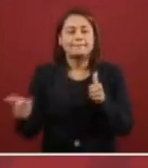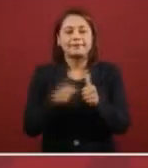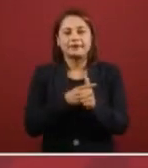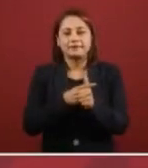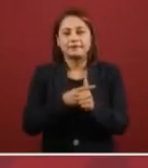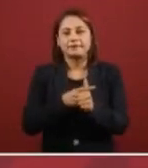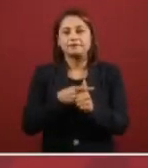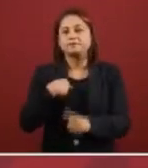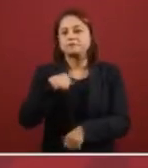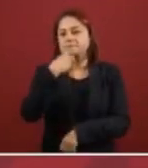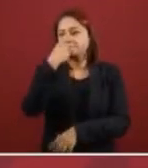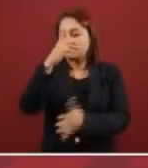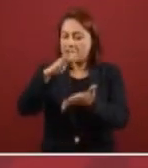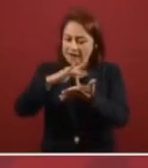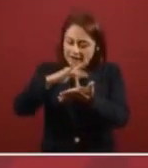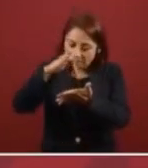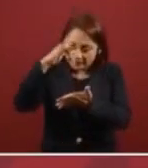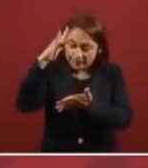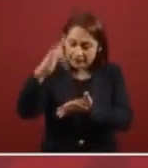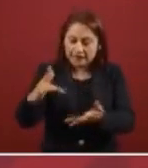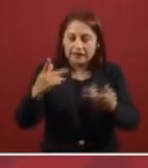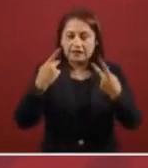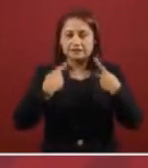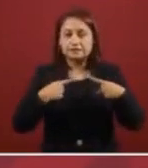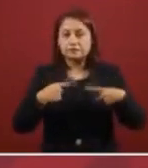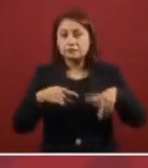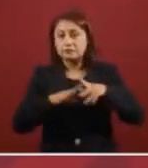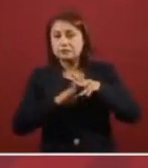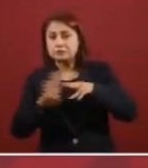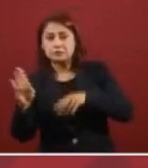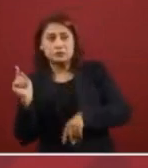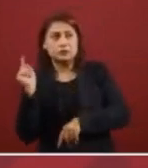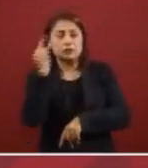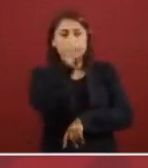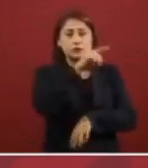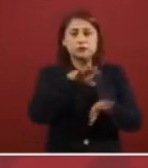thank our countrymen, our heroes